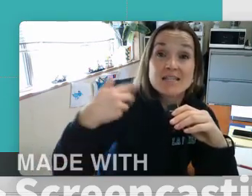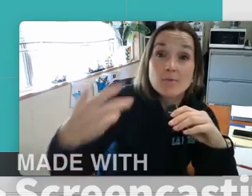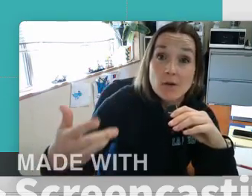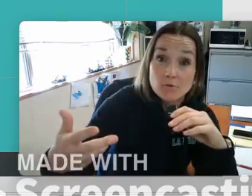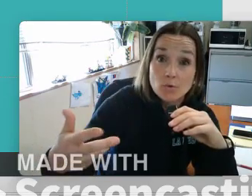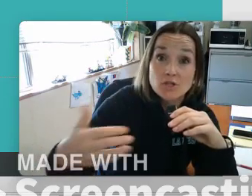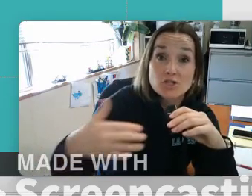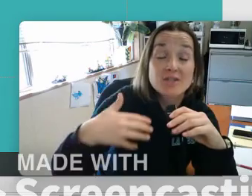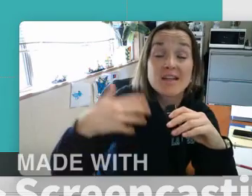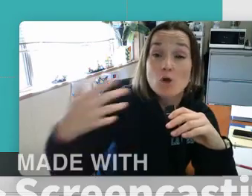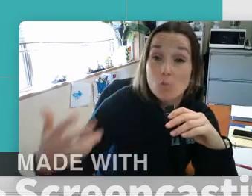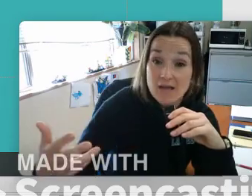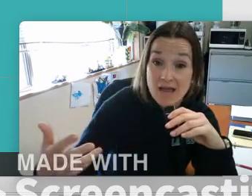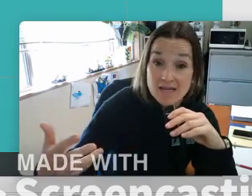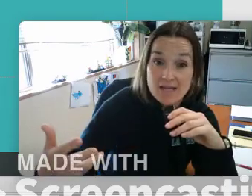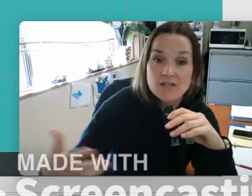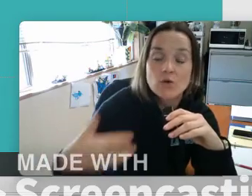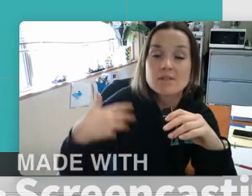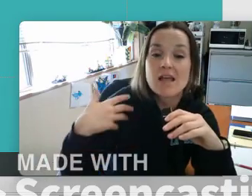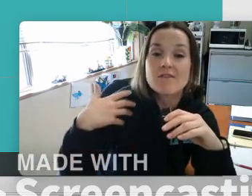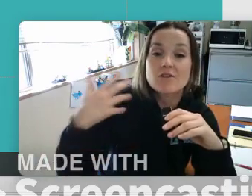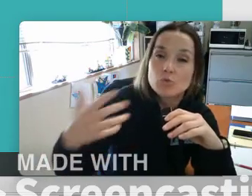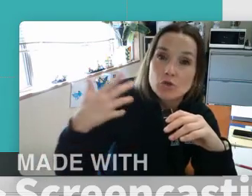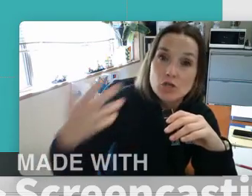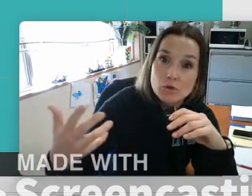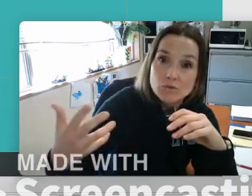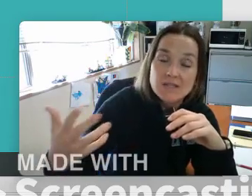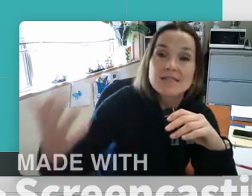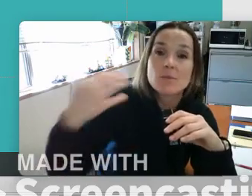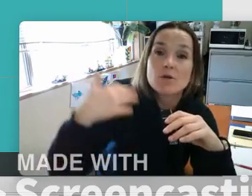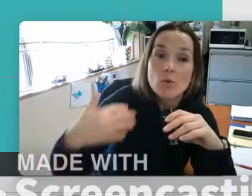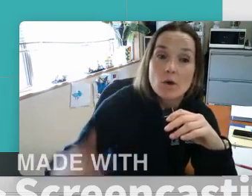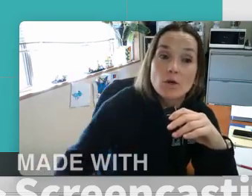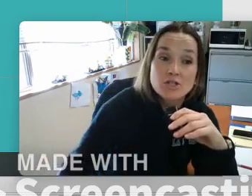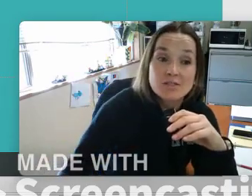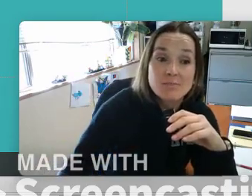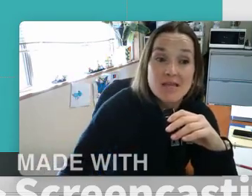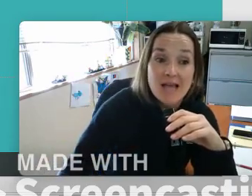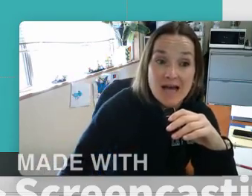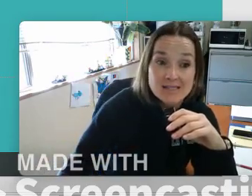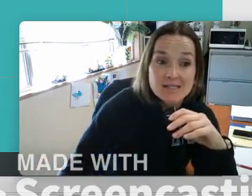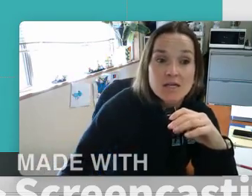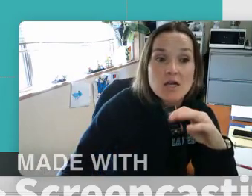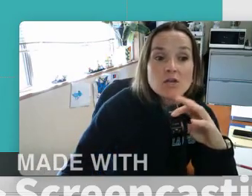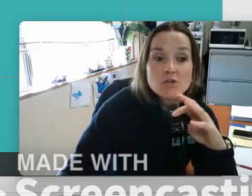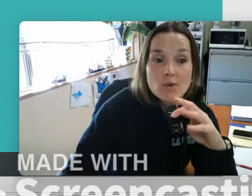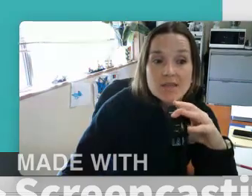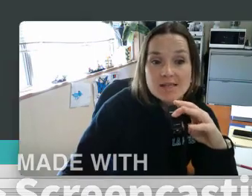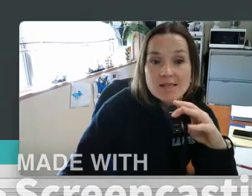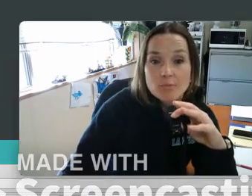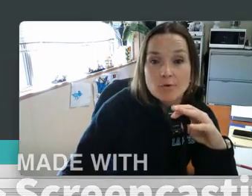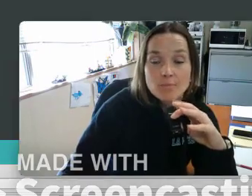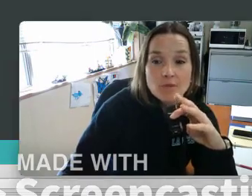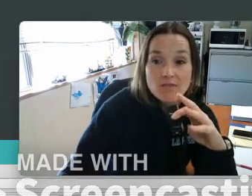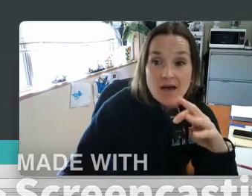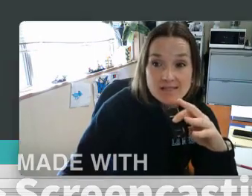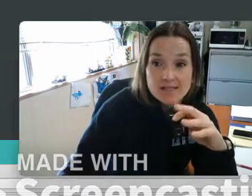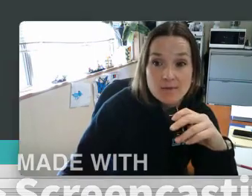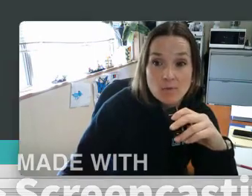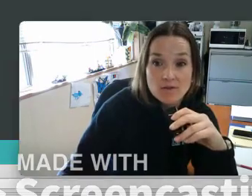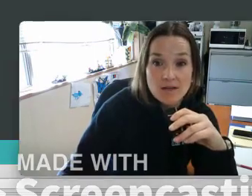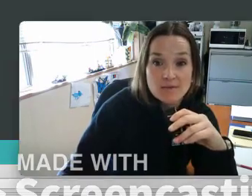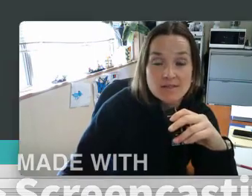a WH word question that's open-ended. And so it's a visual cue to let someone know a question is being asked. So in the example of